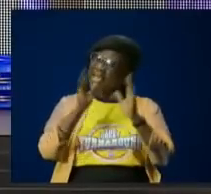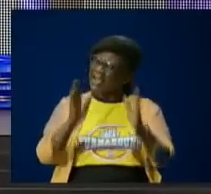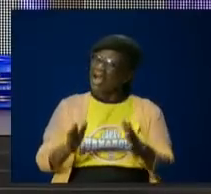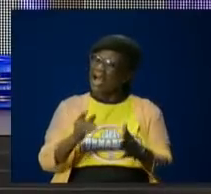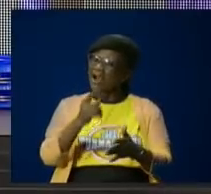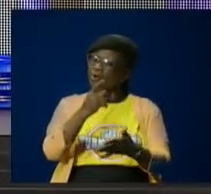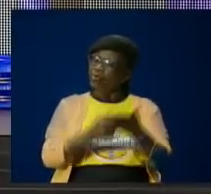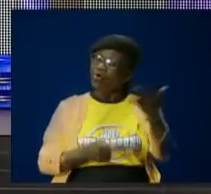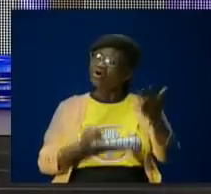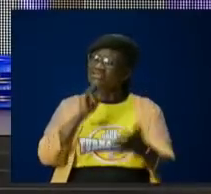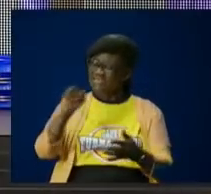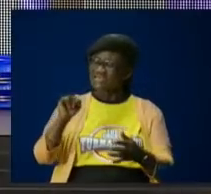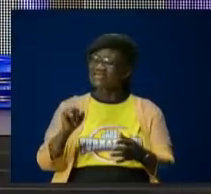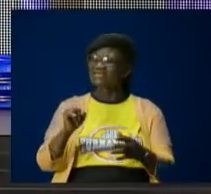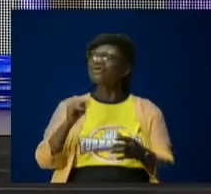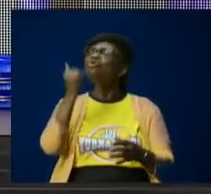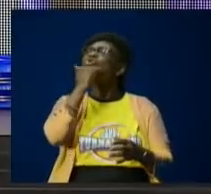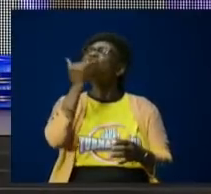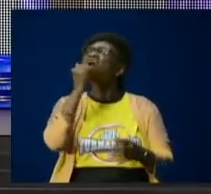Lecturer.